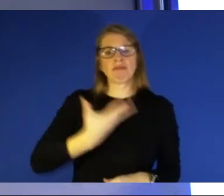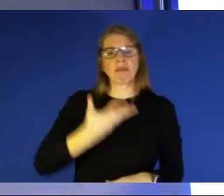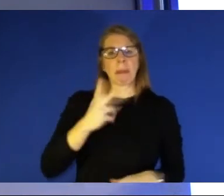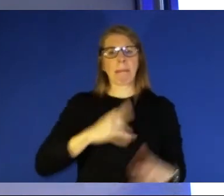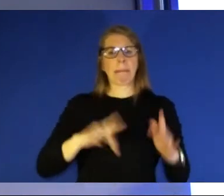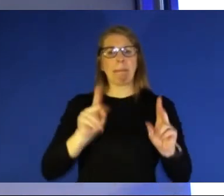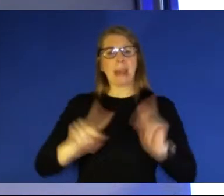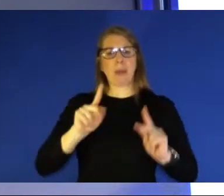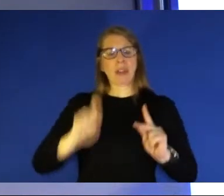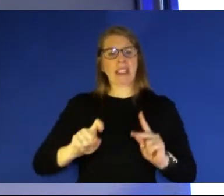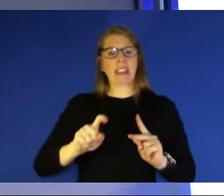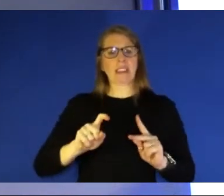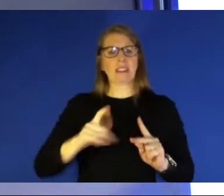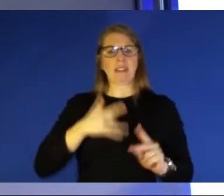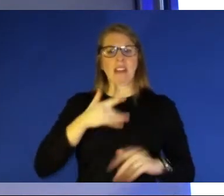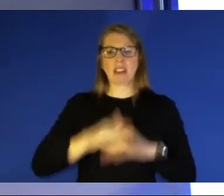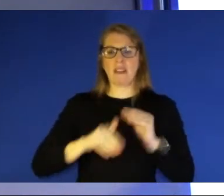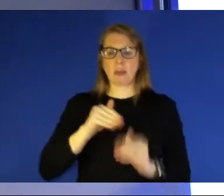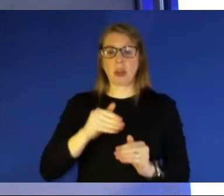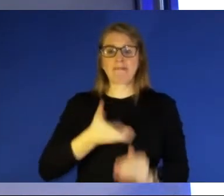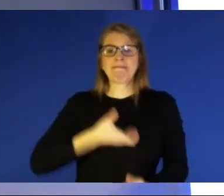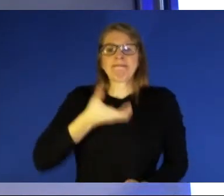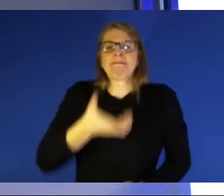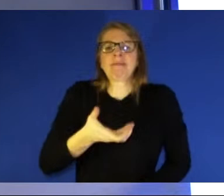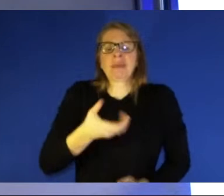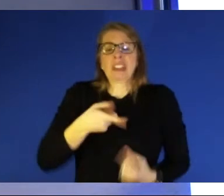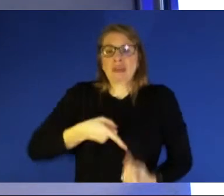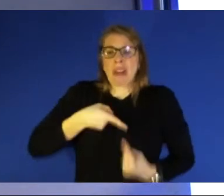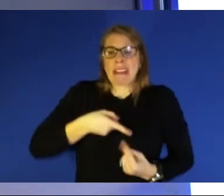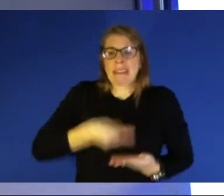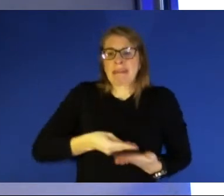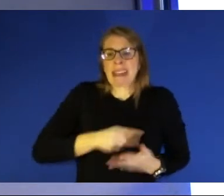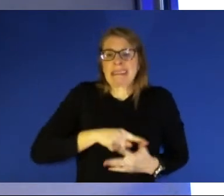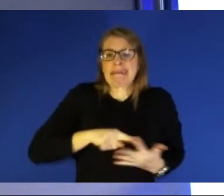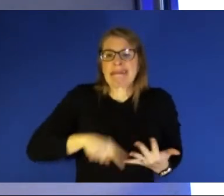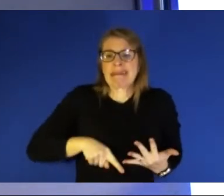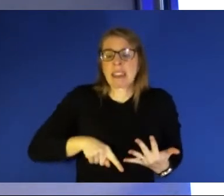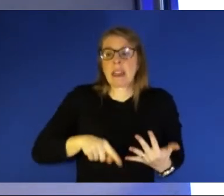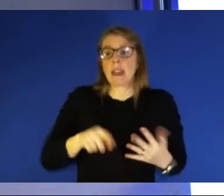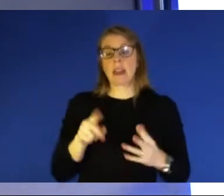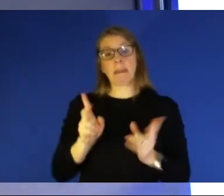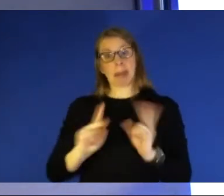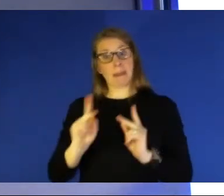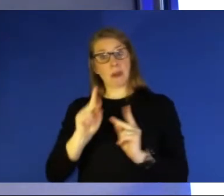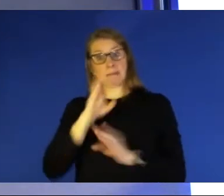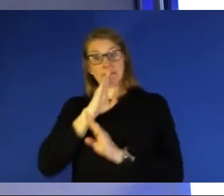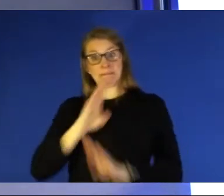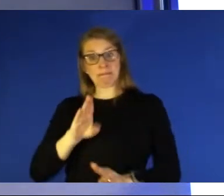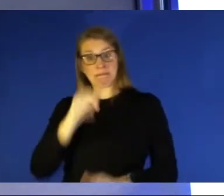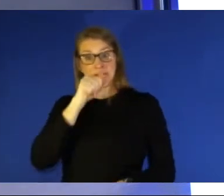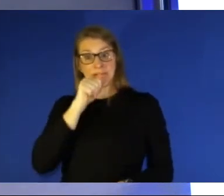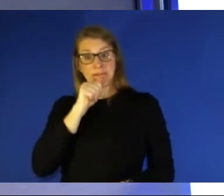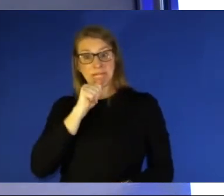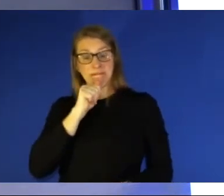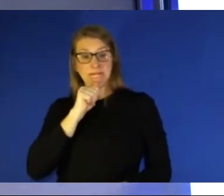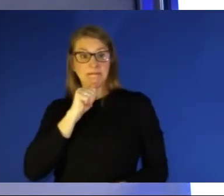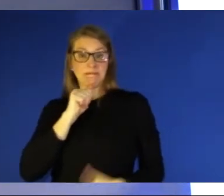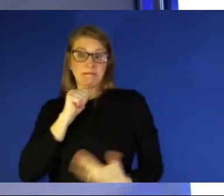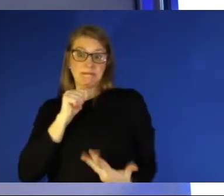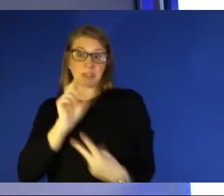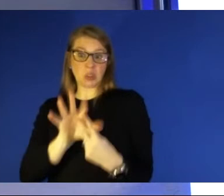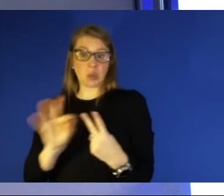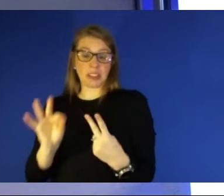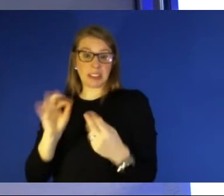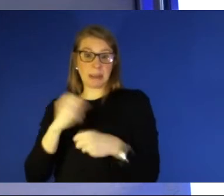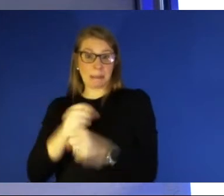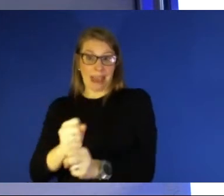they're struggling. Are there people, do you think, who are silently suffering and making choices they might not even have to make because they're just embarrassed